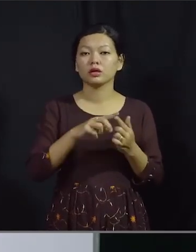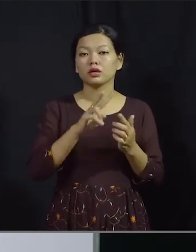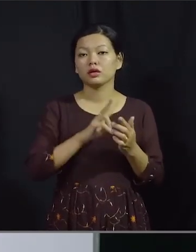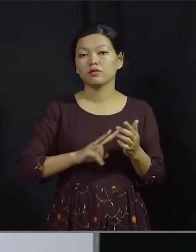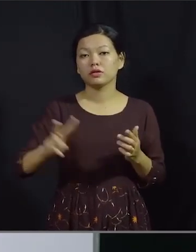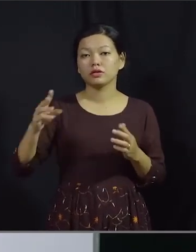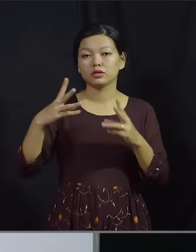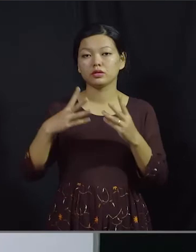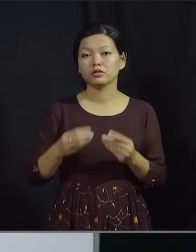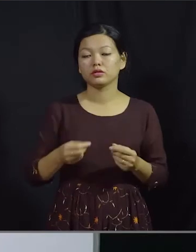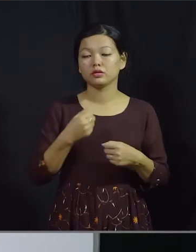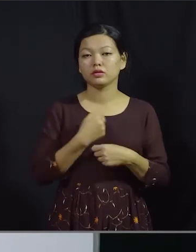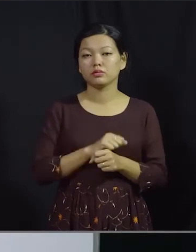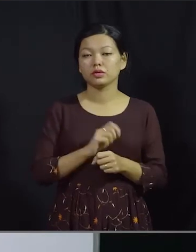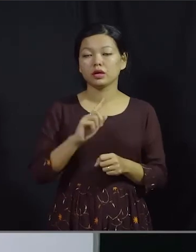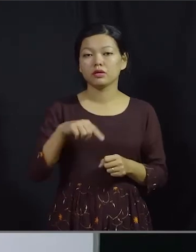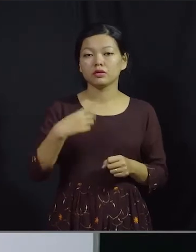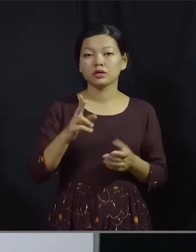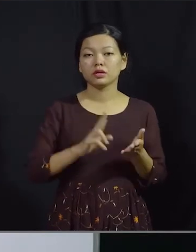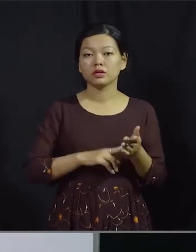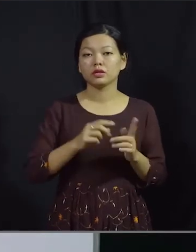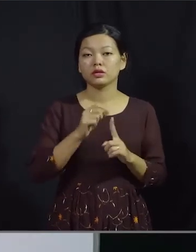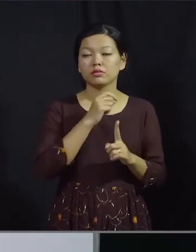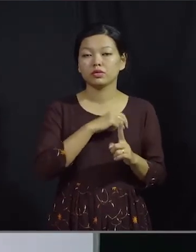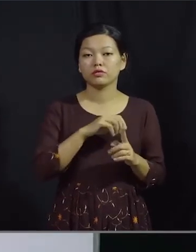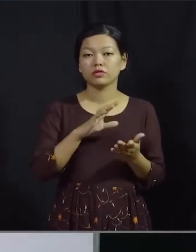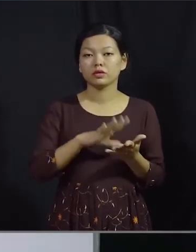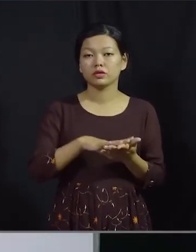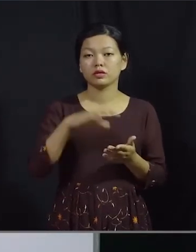will get the net profit.